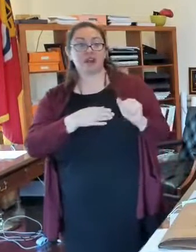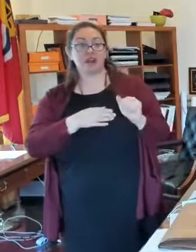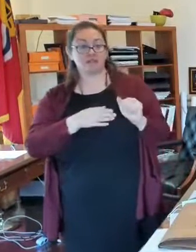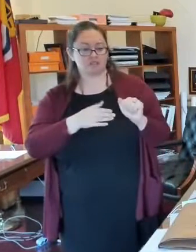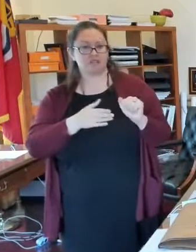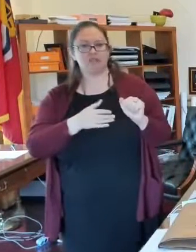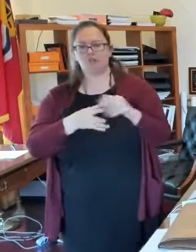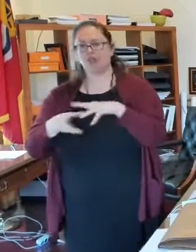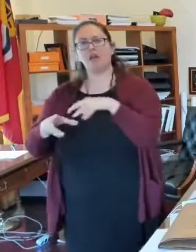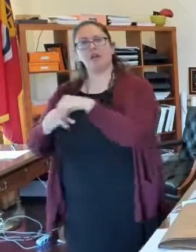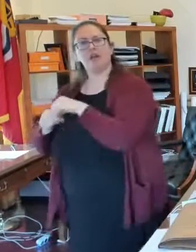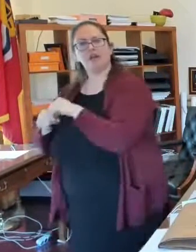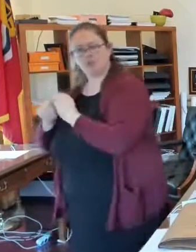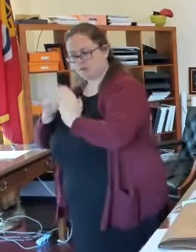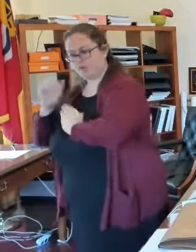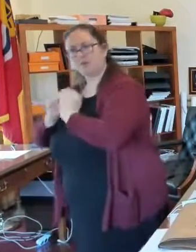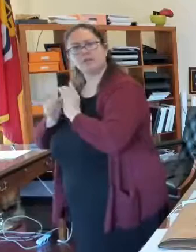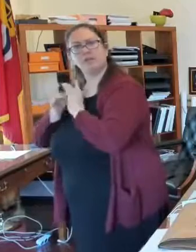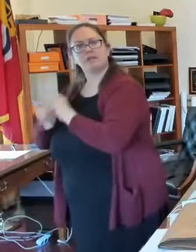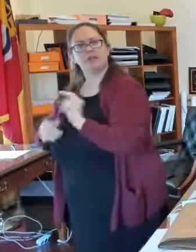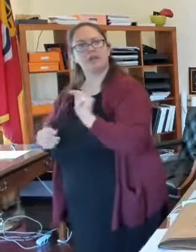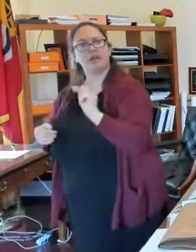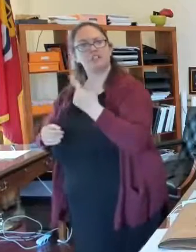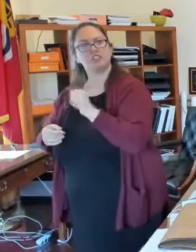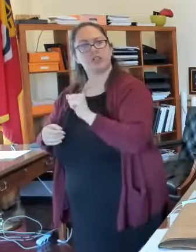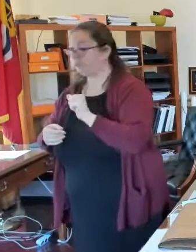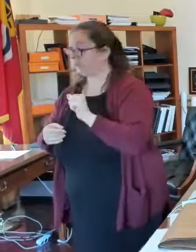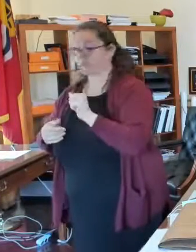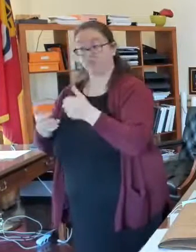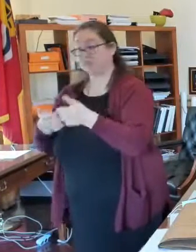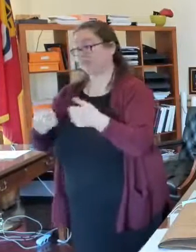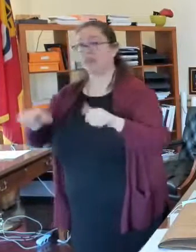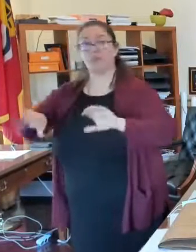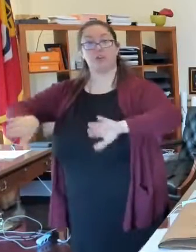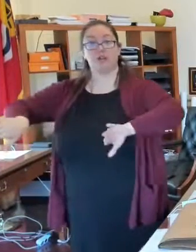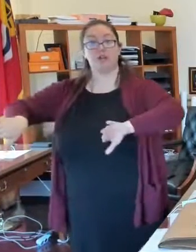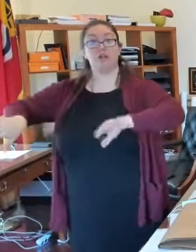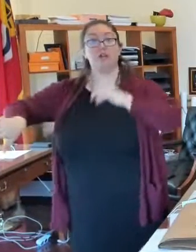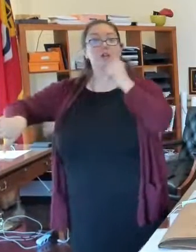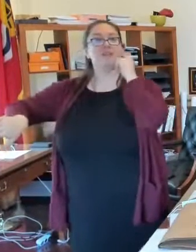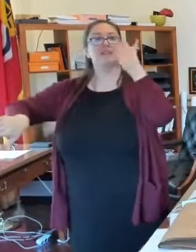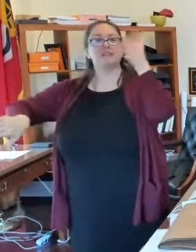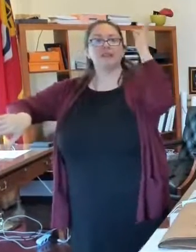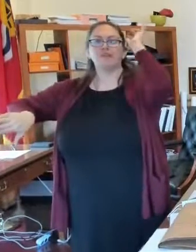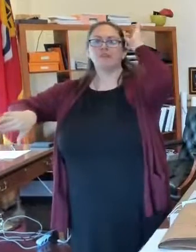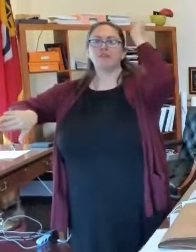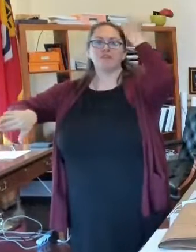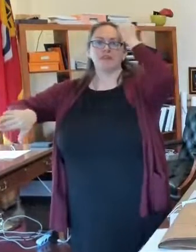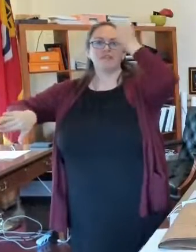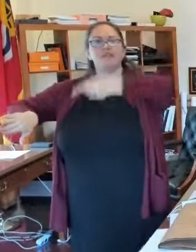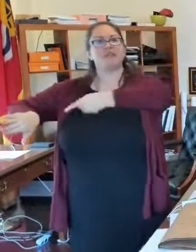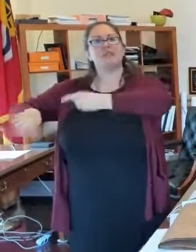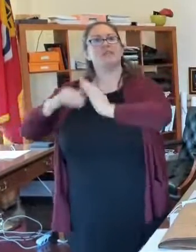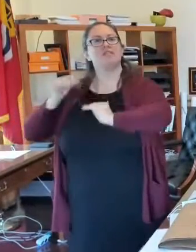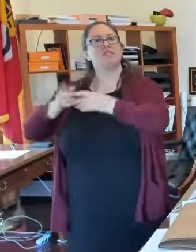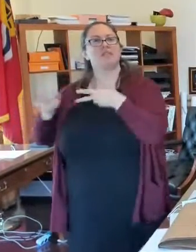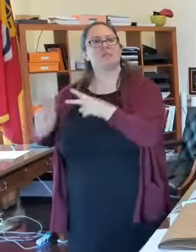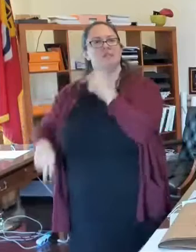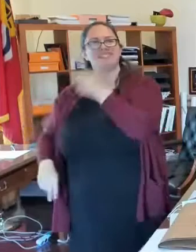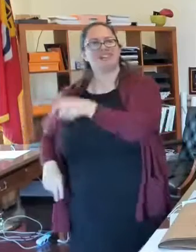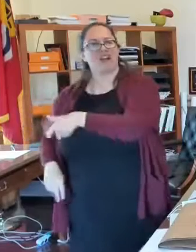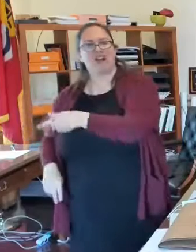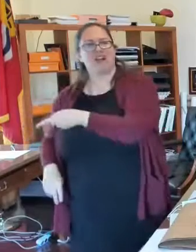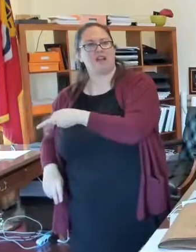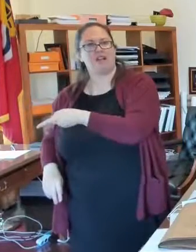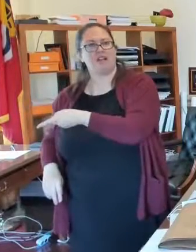of the construction related to NGA. And that's because the federal government doesn't have to get building permits when they build